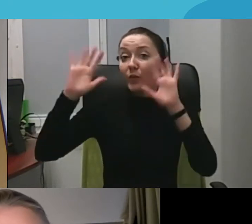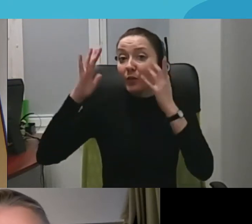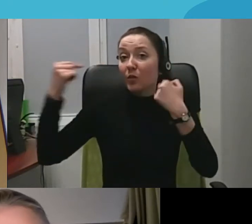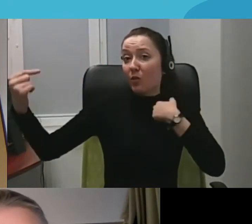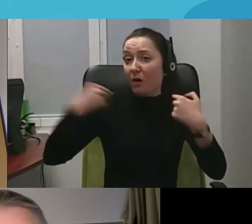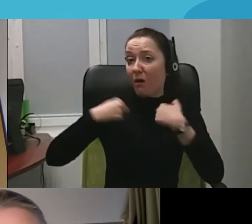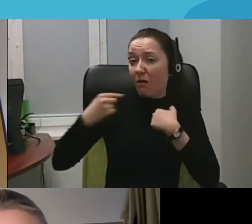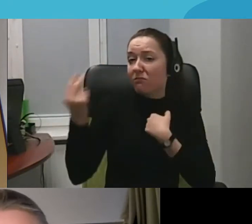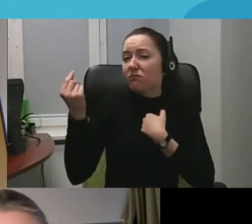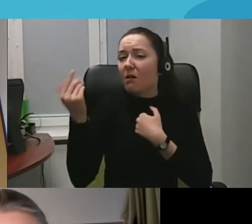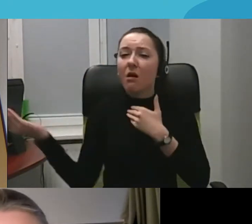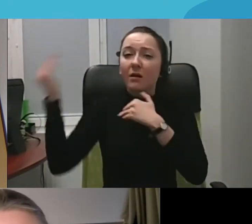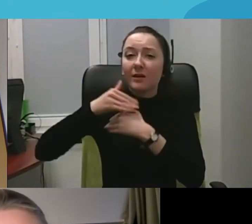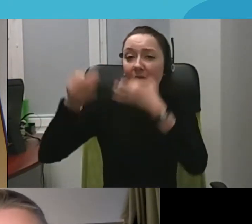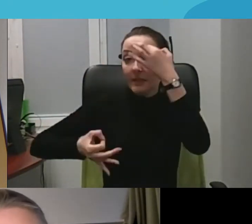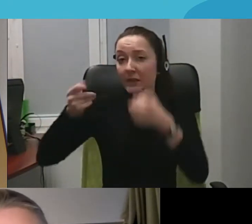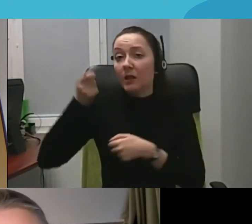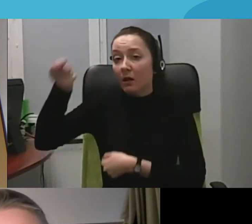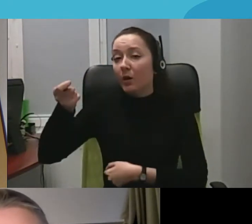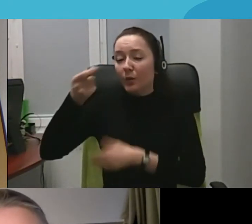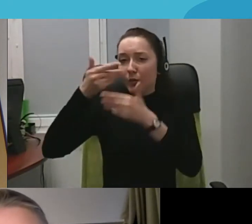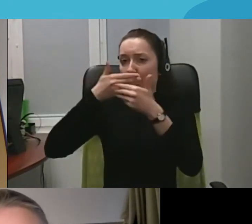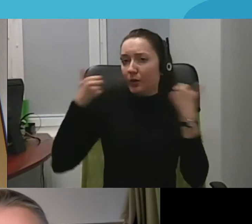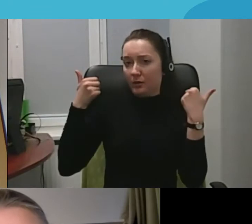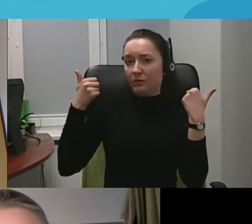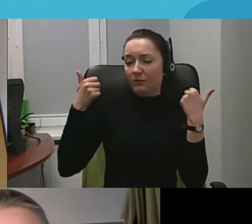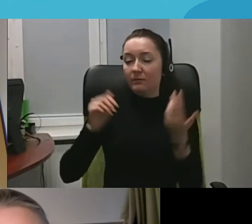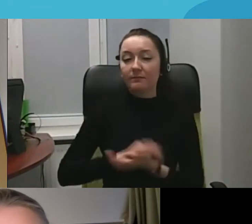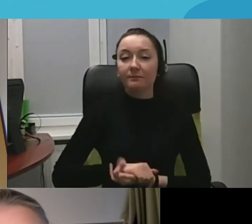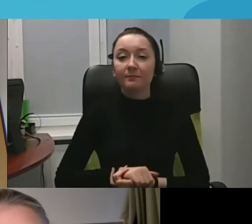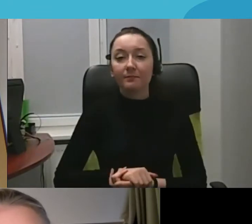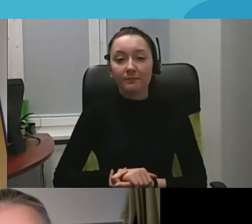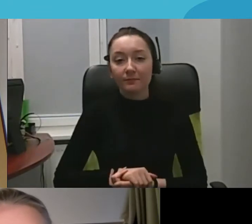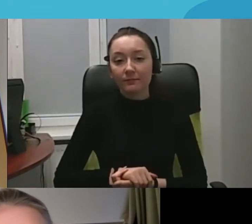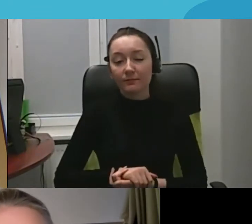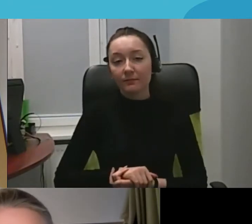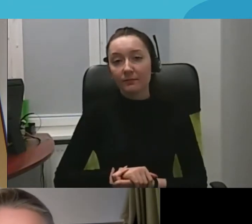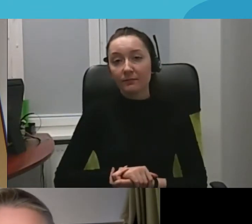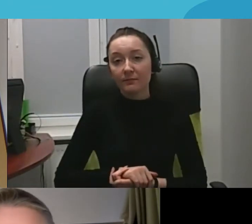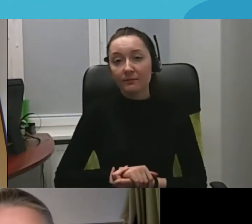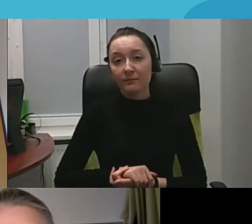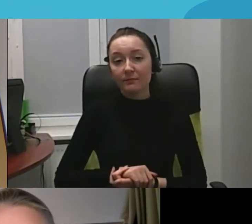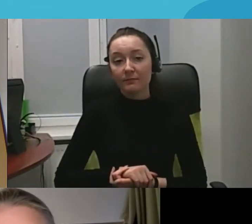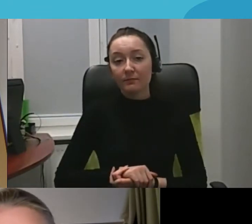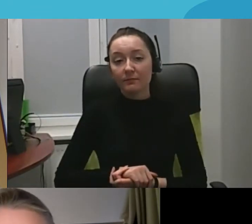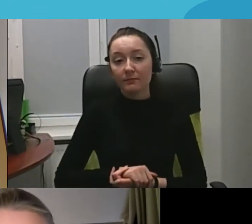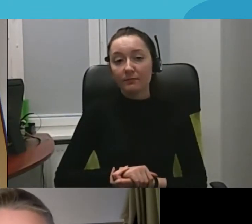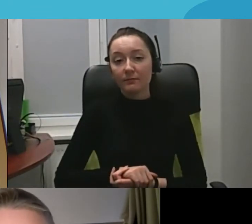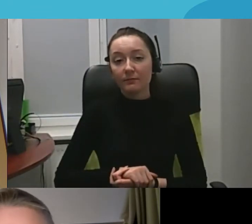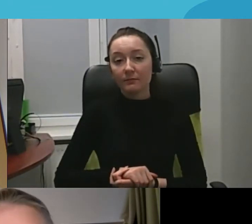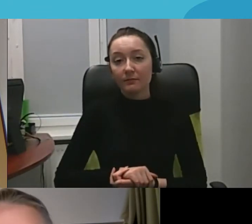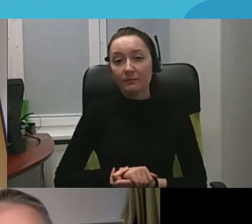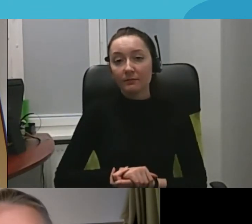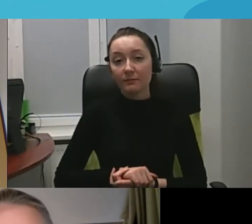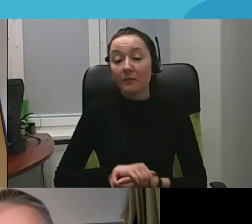that almost 2,000 complaints for abusive violence, torture, and ill treatment have been reported. That includes